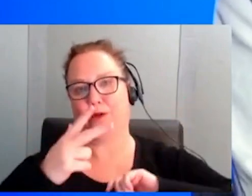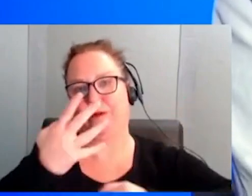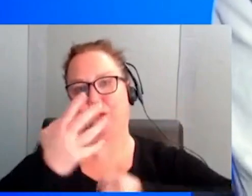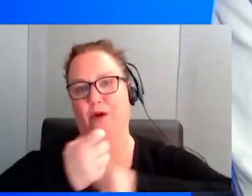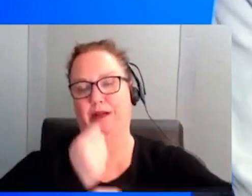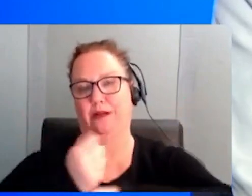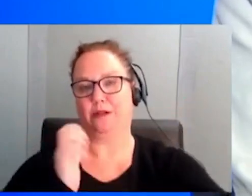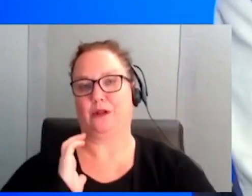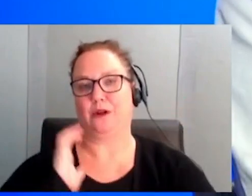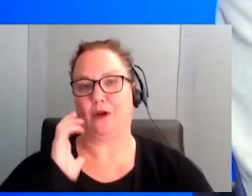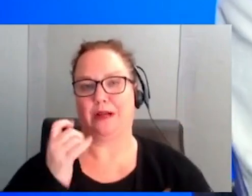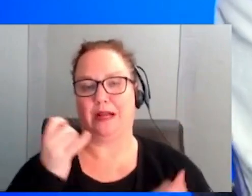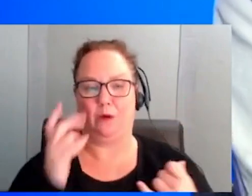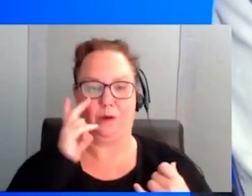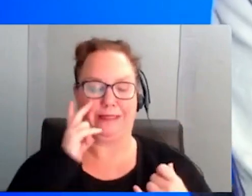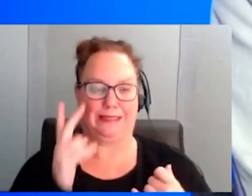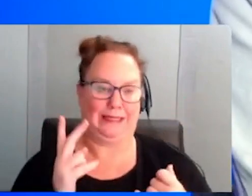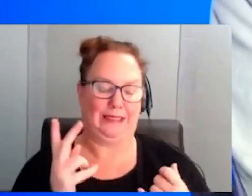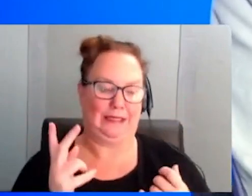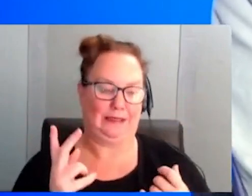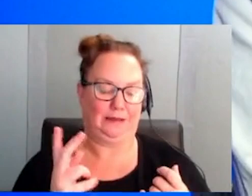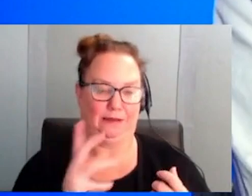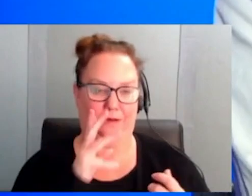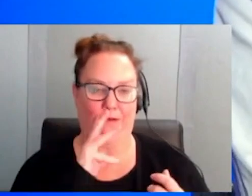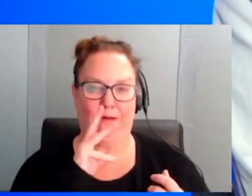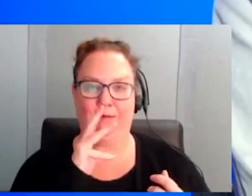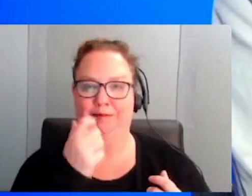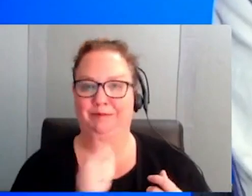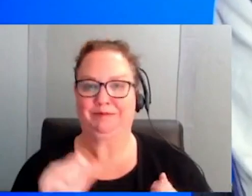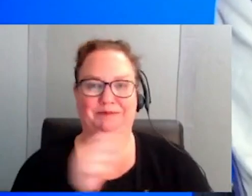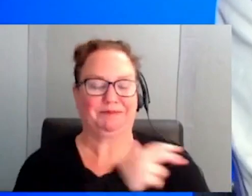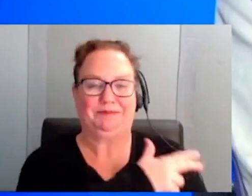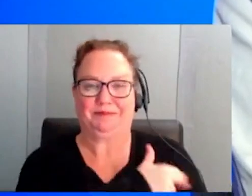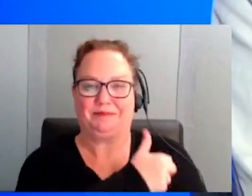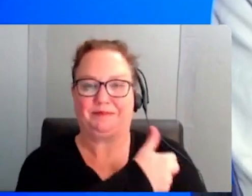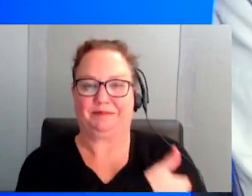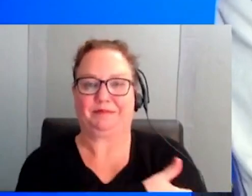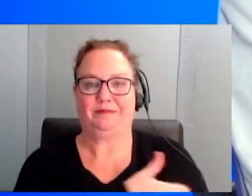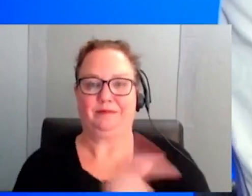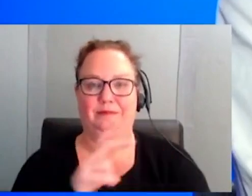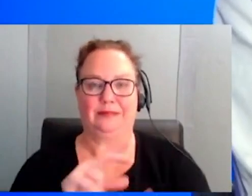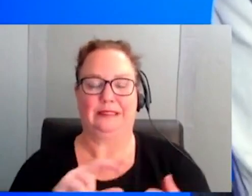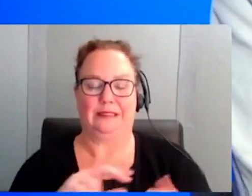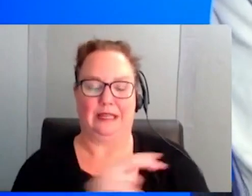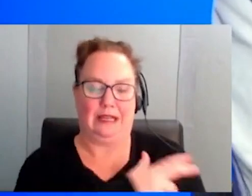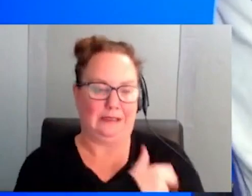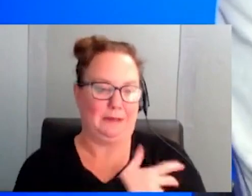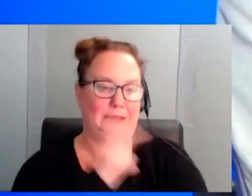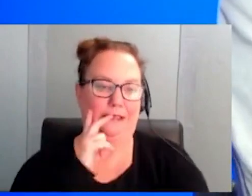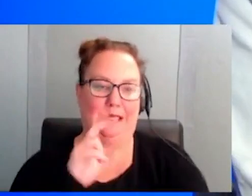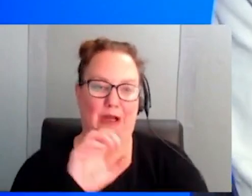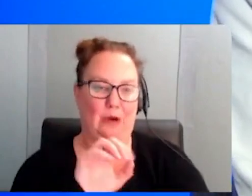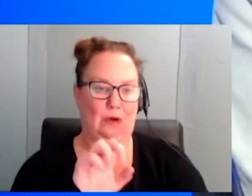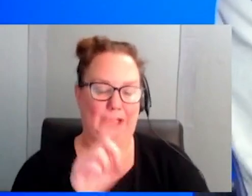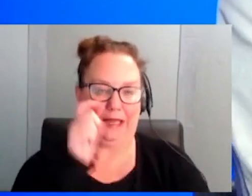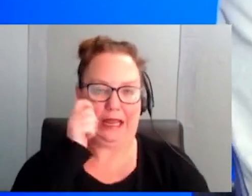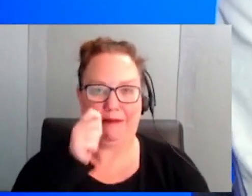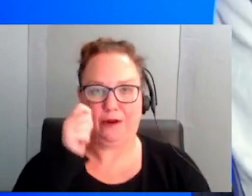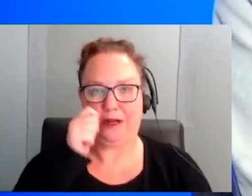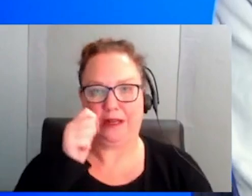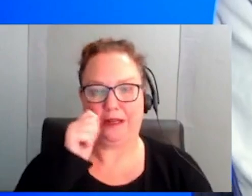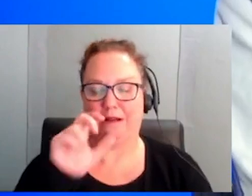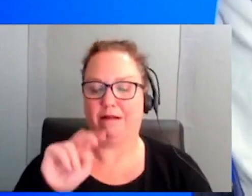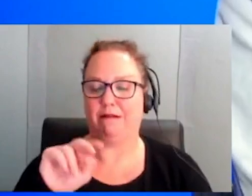seeing, I think you talk to any hospitals in the city, and they're seeing overdoses daily. A lot of Narcan use,